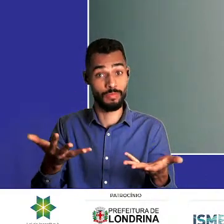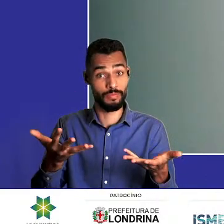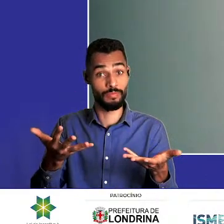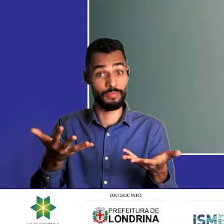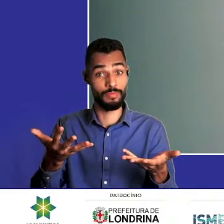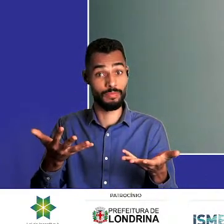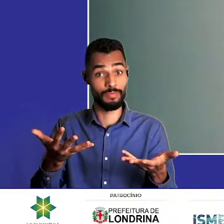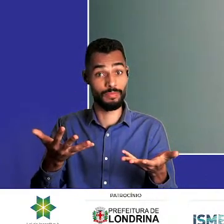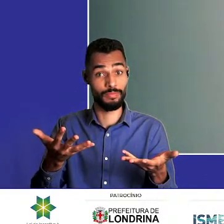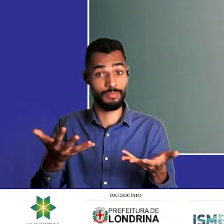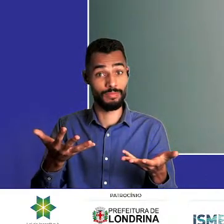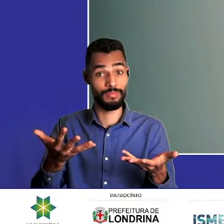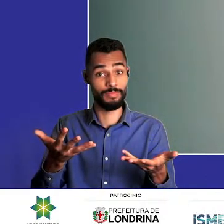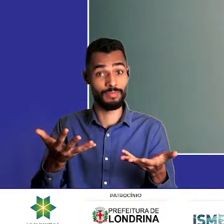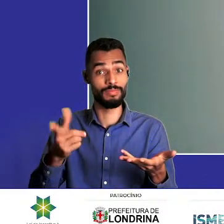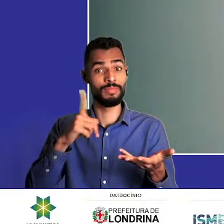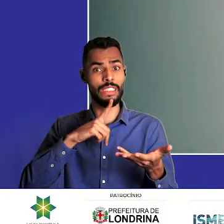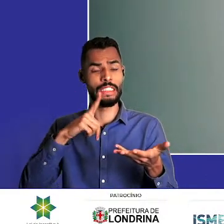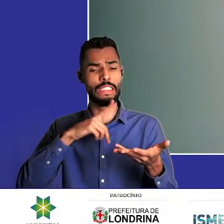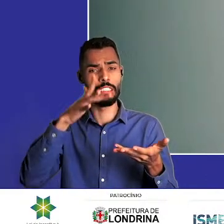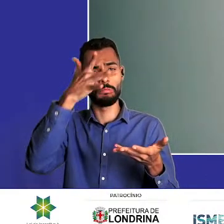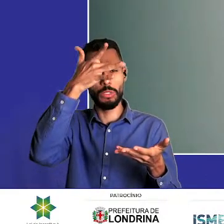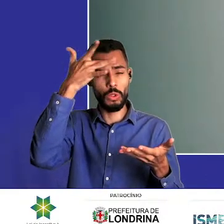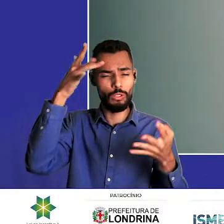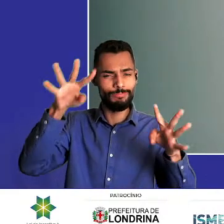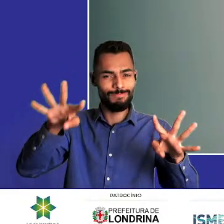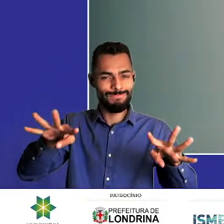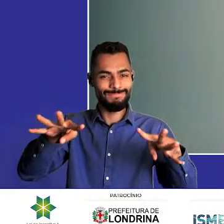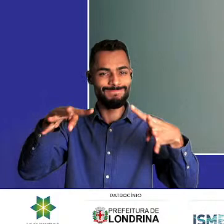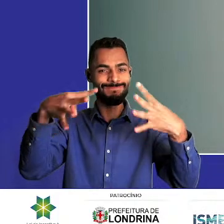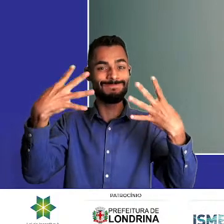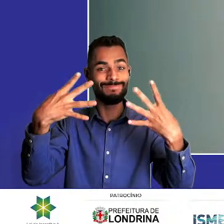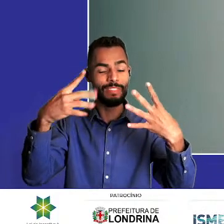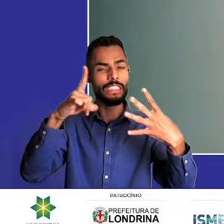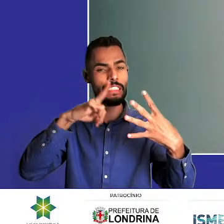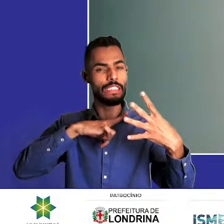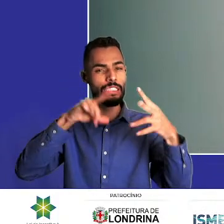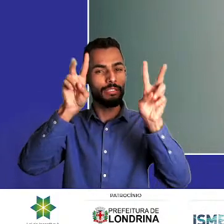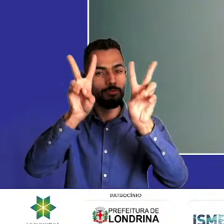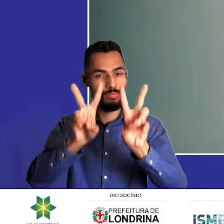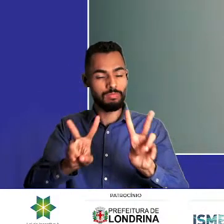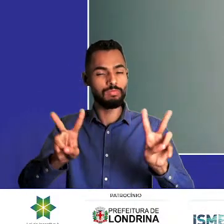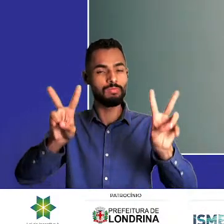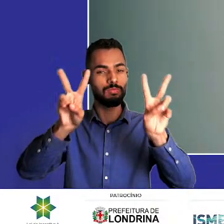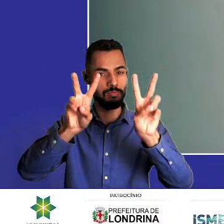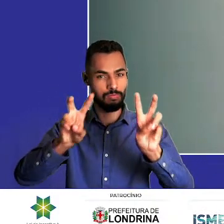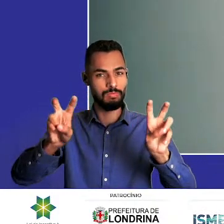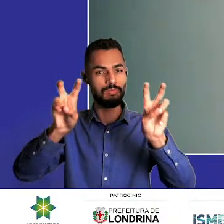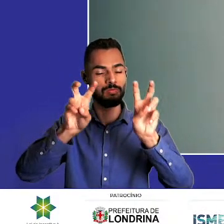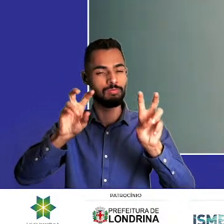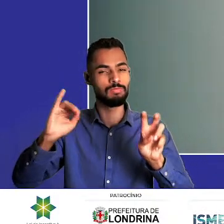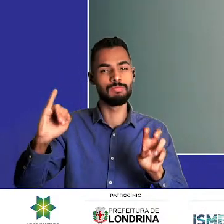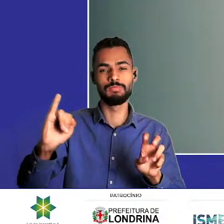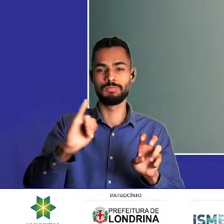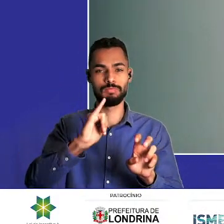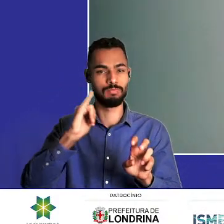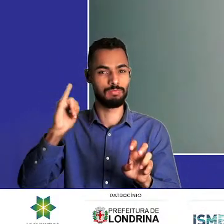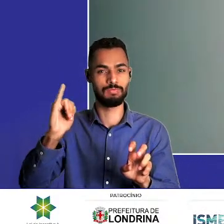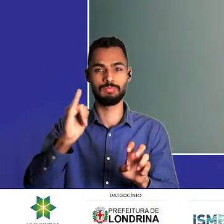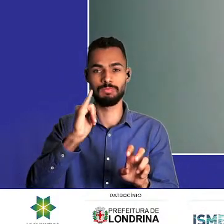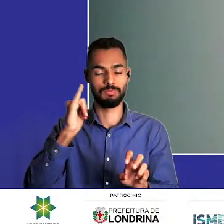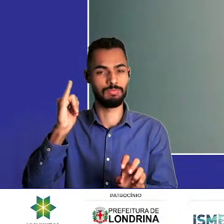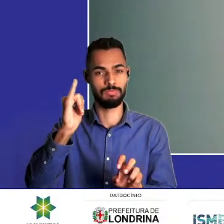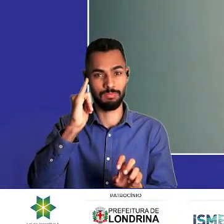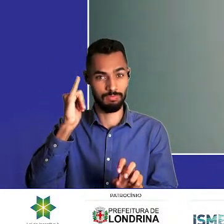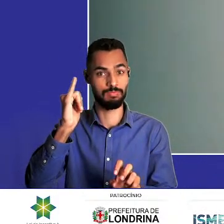culture, and education. This international festival is promoted by the